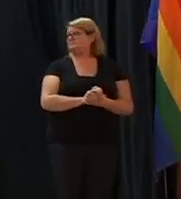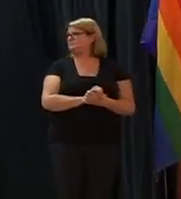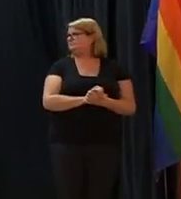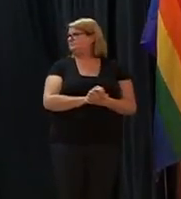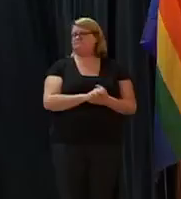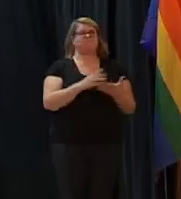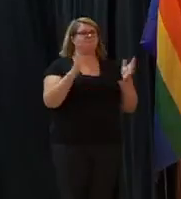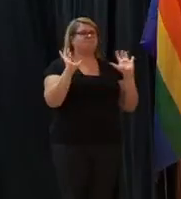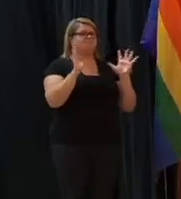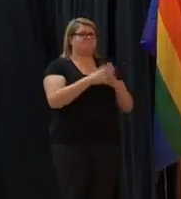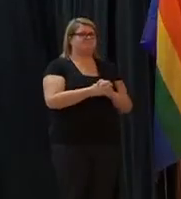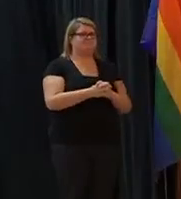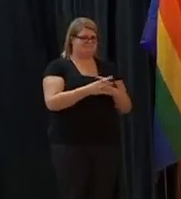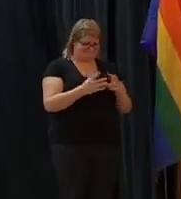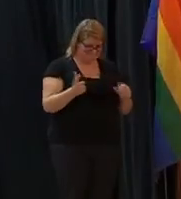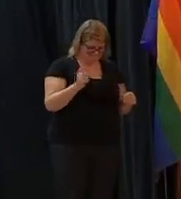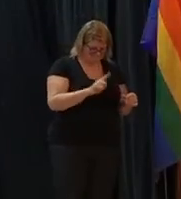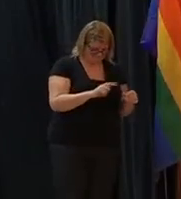That's all.